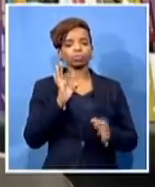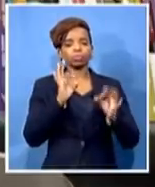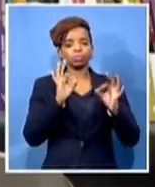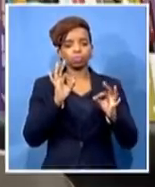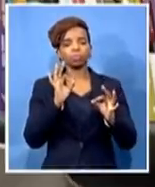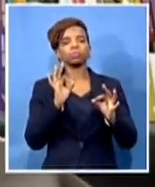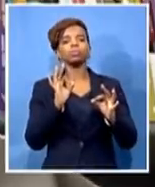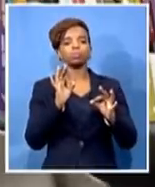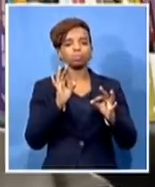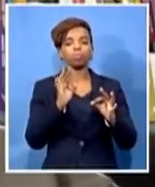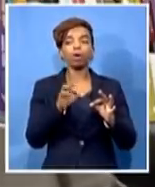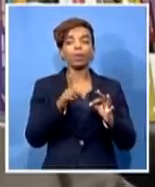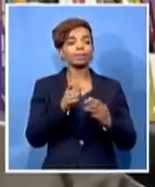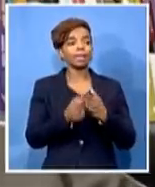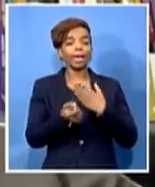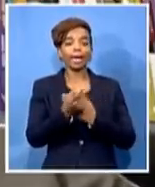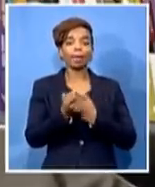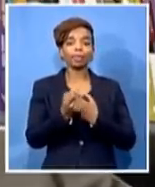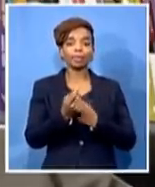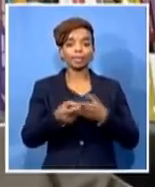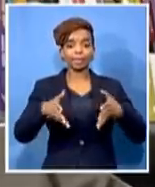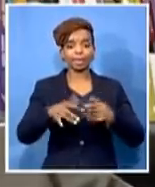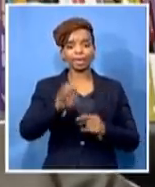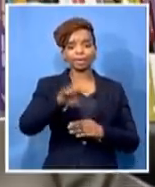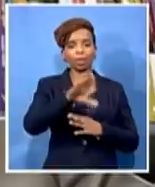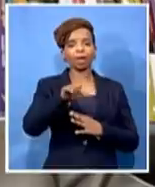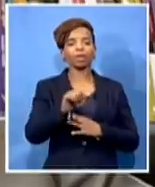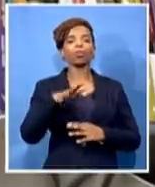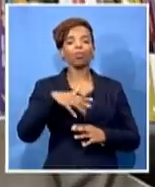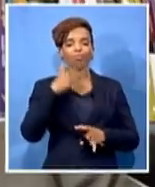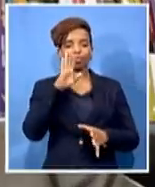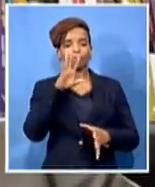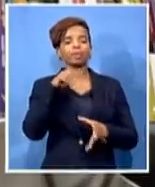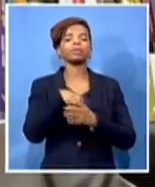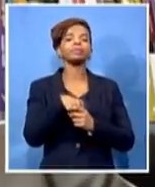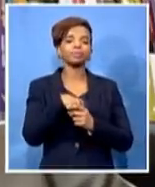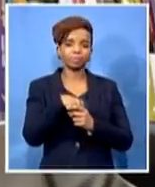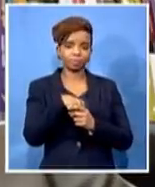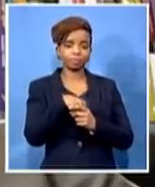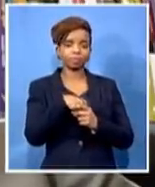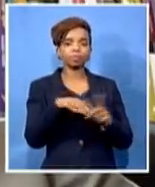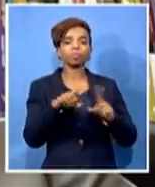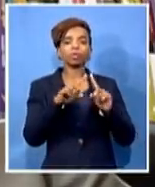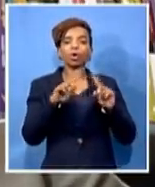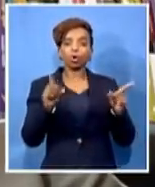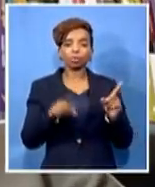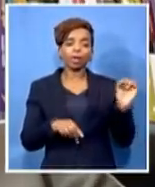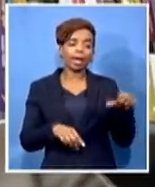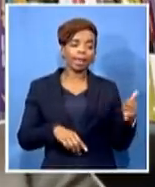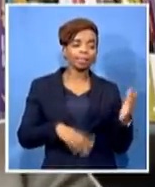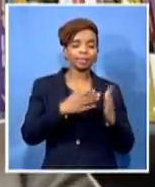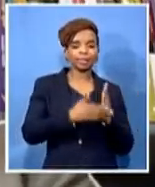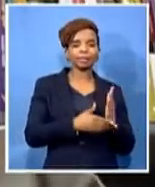Africa. But on the other side, there are those who will say he wants